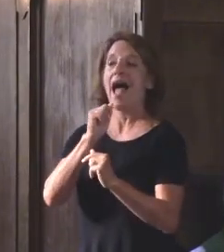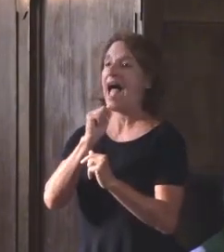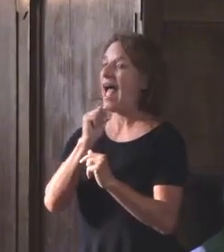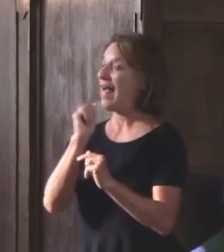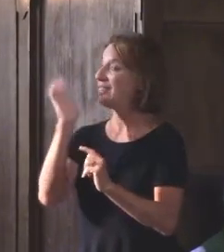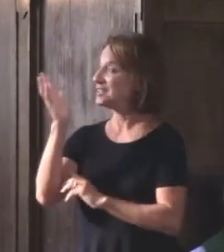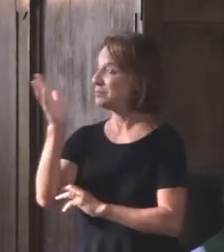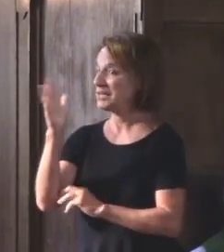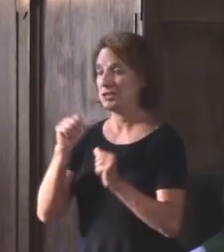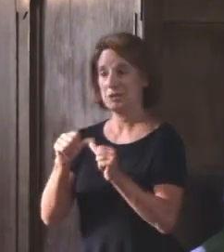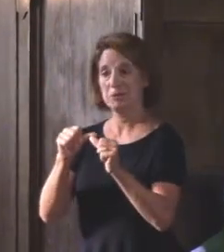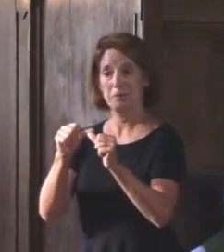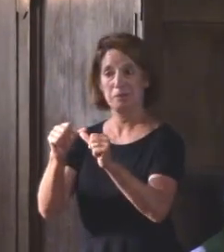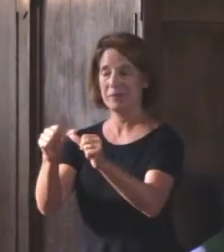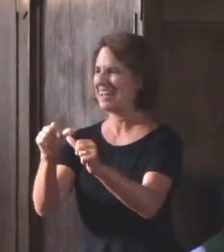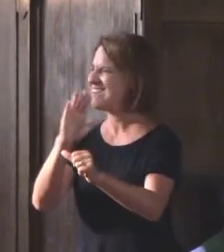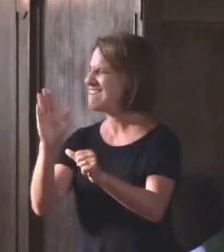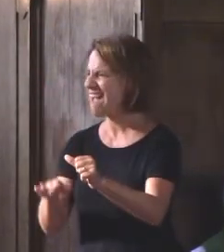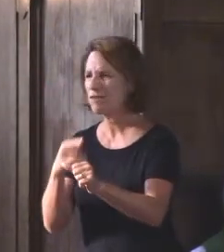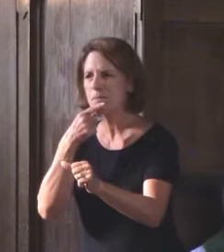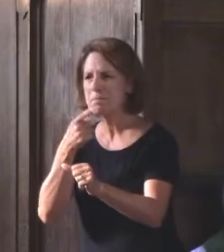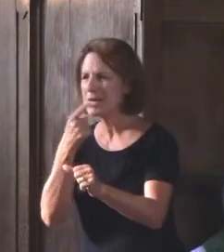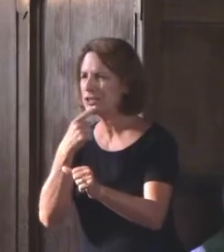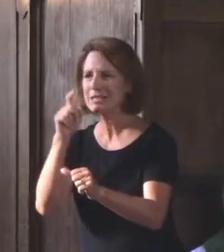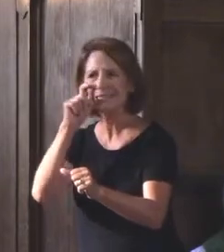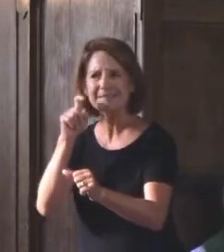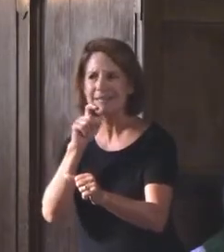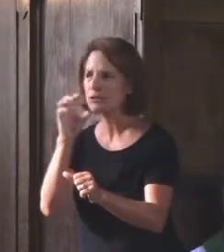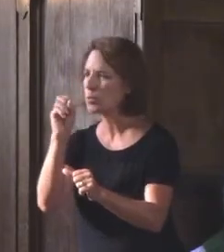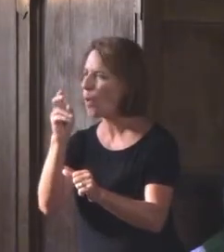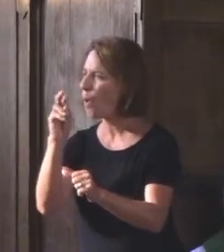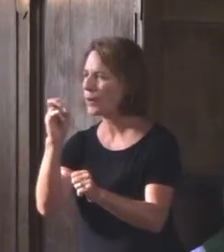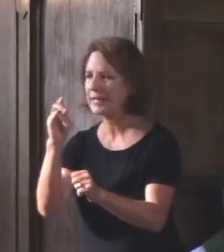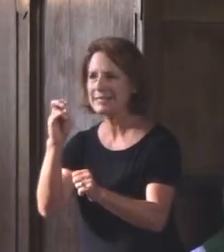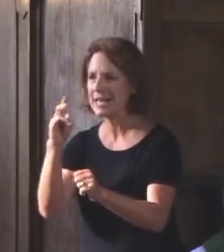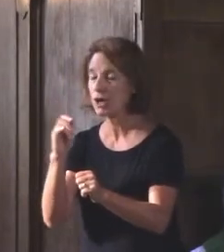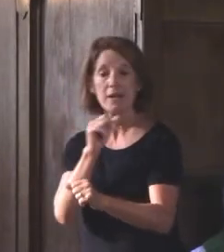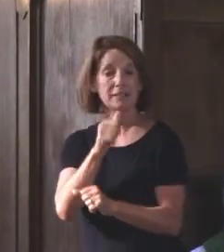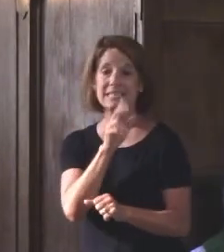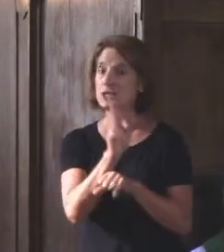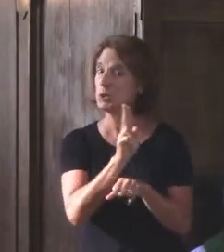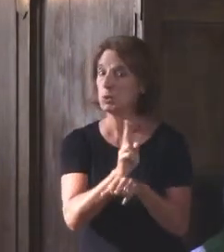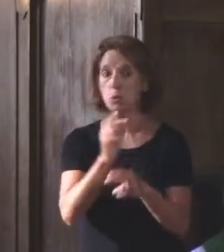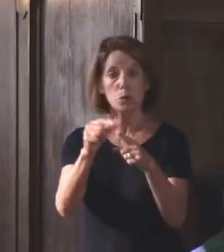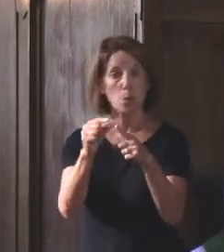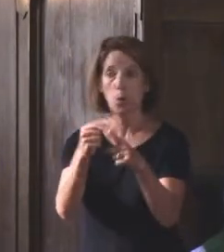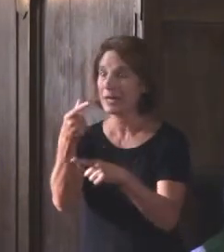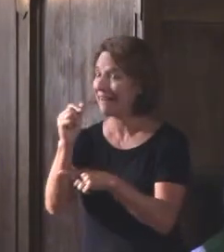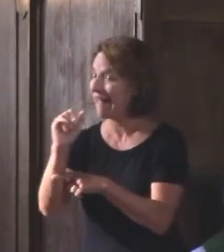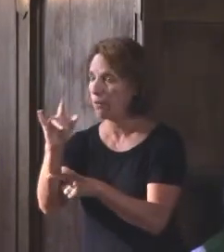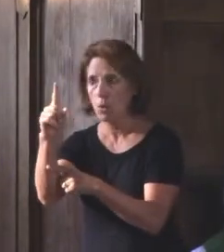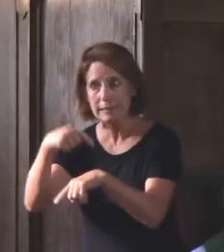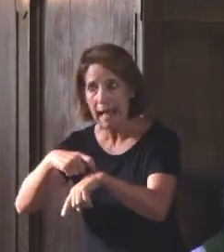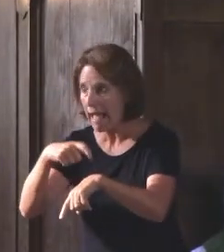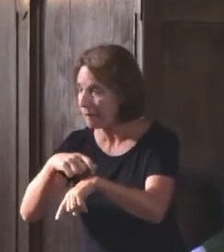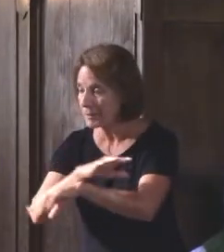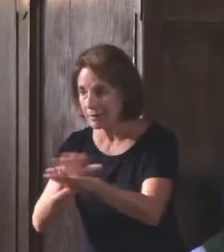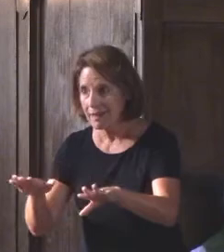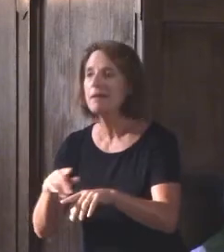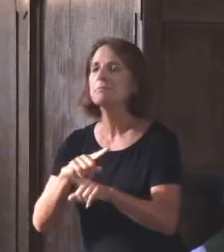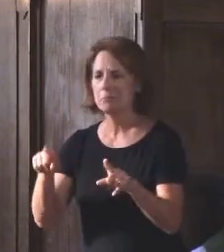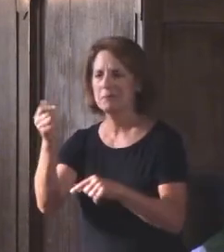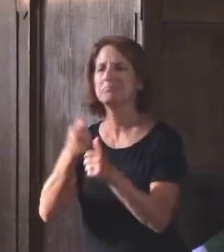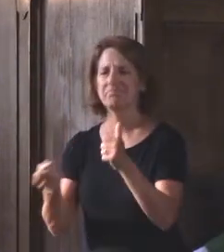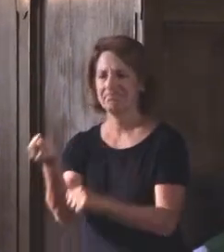directly mentioned sexual orientation. As instructed by his principal, he didn't use the word gay once. But everybody got the